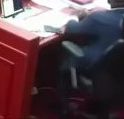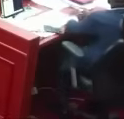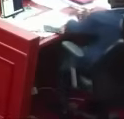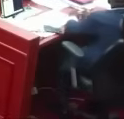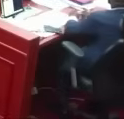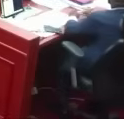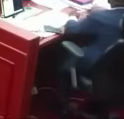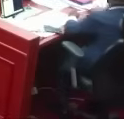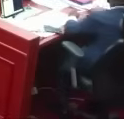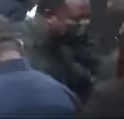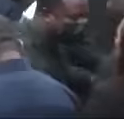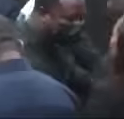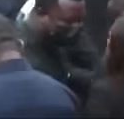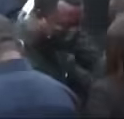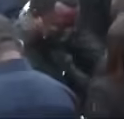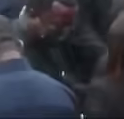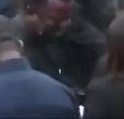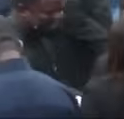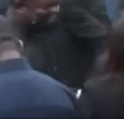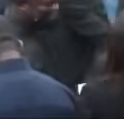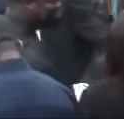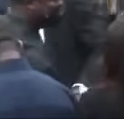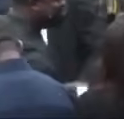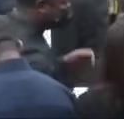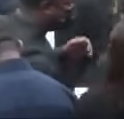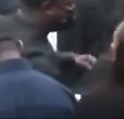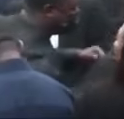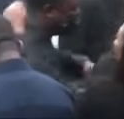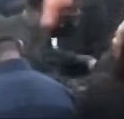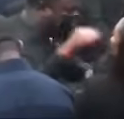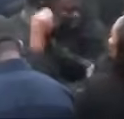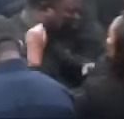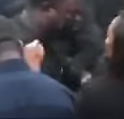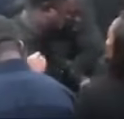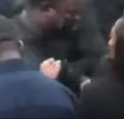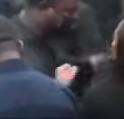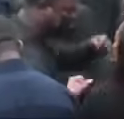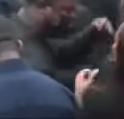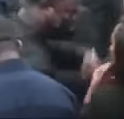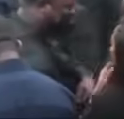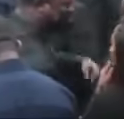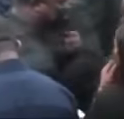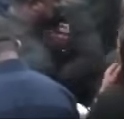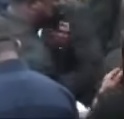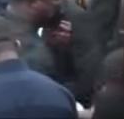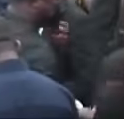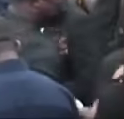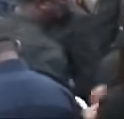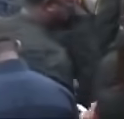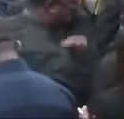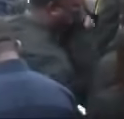put the question on item number 19. Abuse